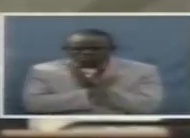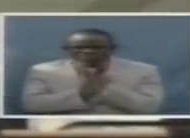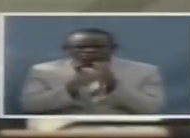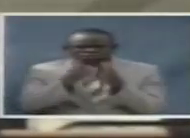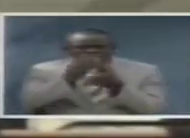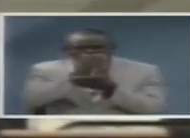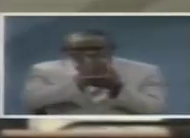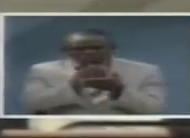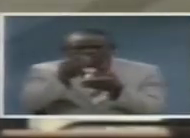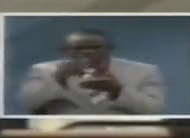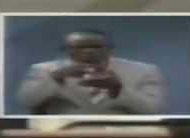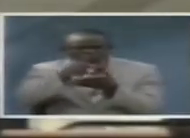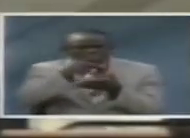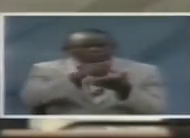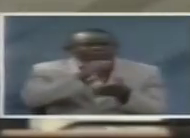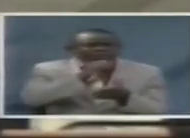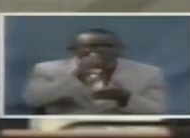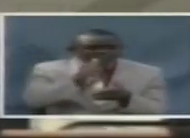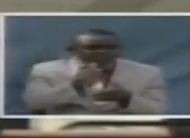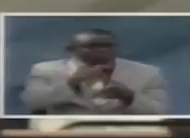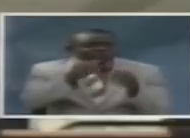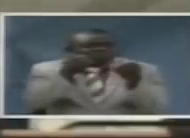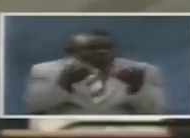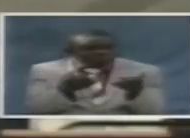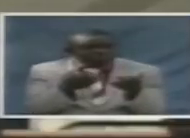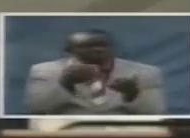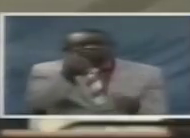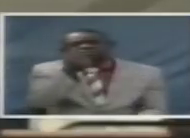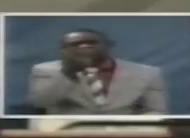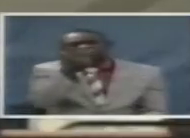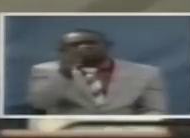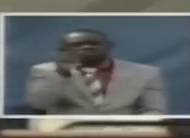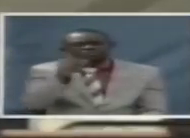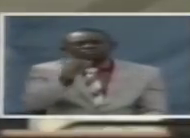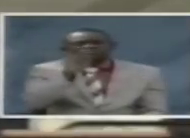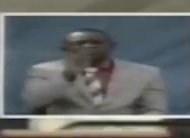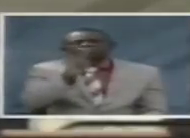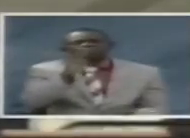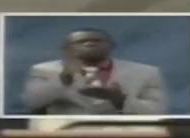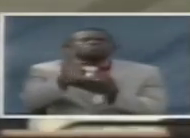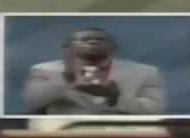at the end of June 2017 was 13.2 billion.